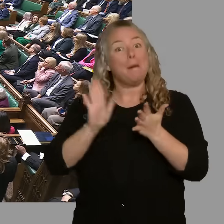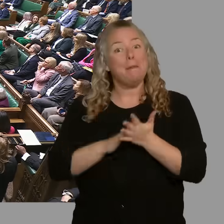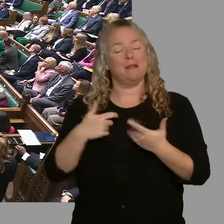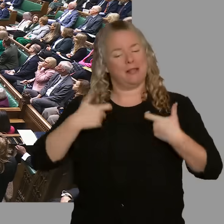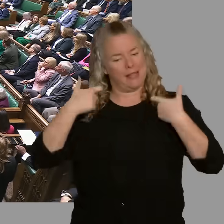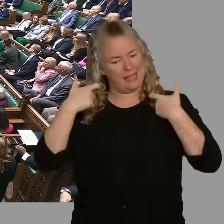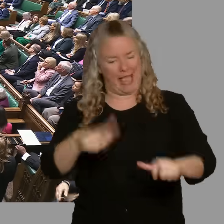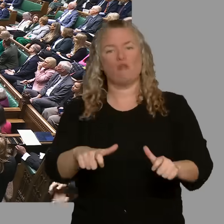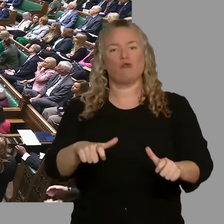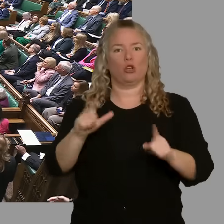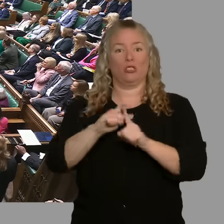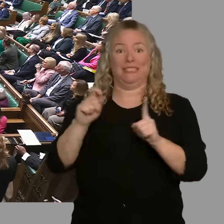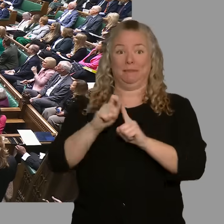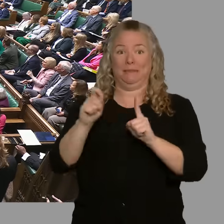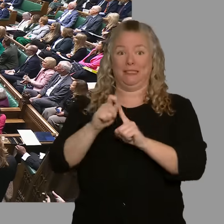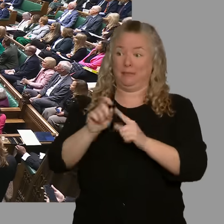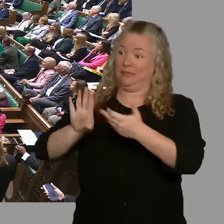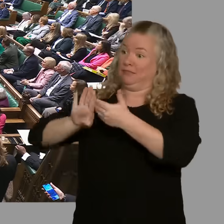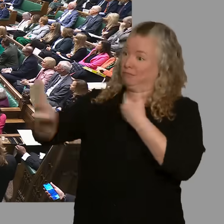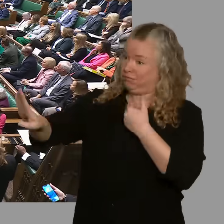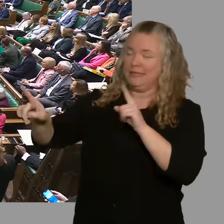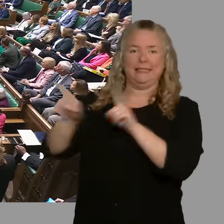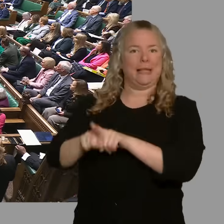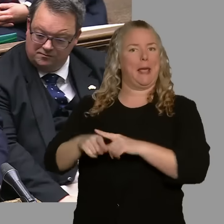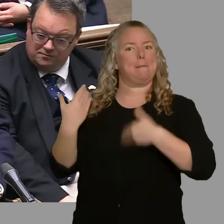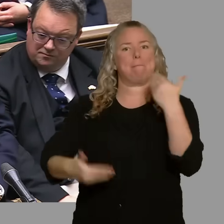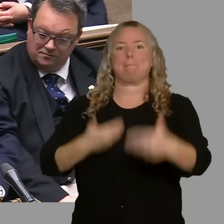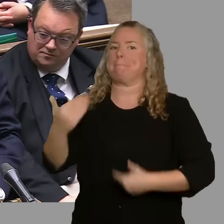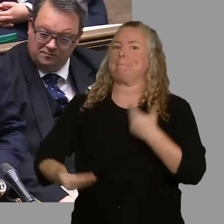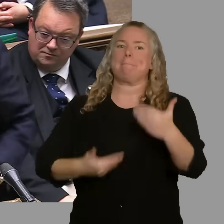Thank you, Mr. Speaker. On a point of order,